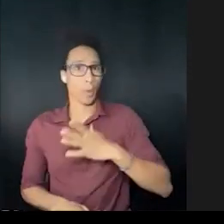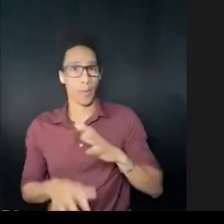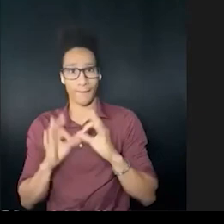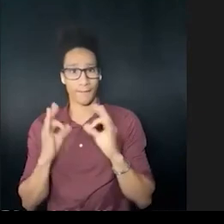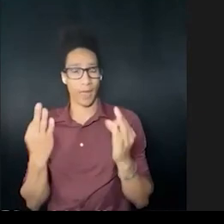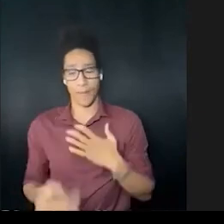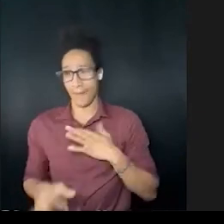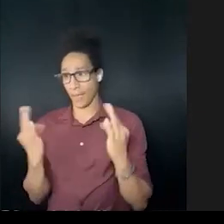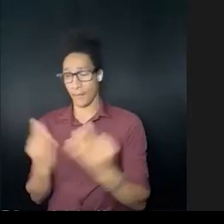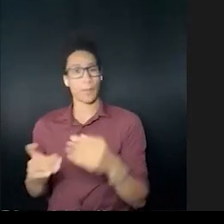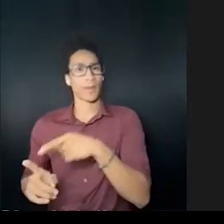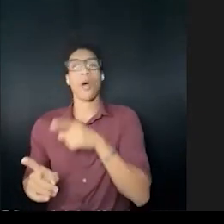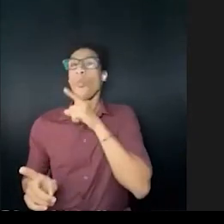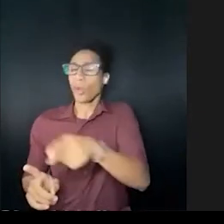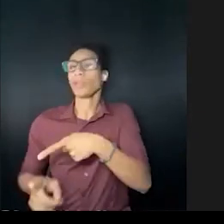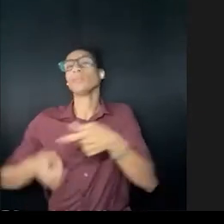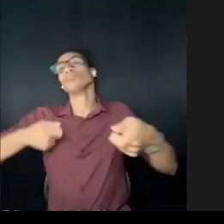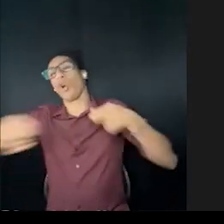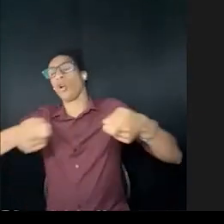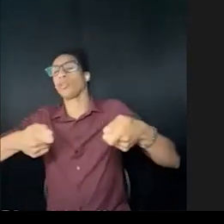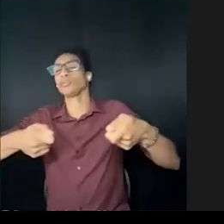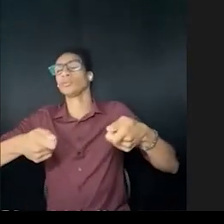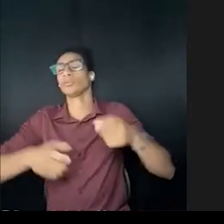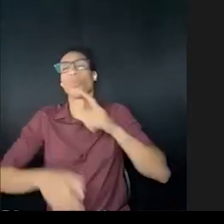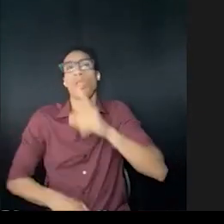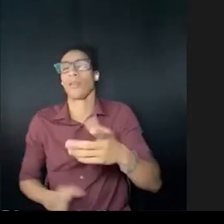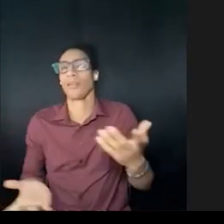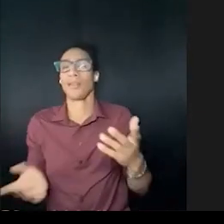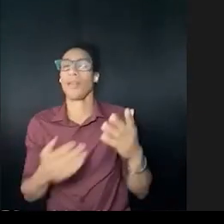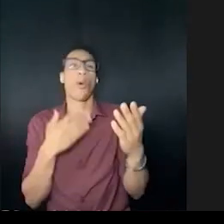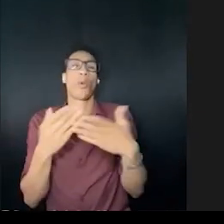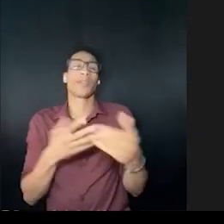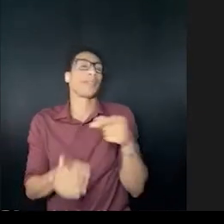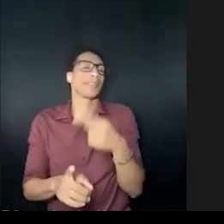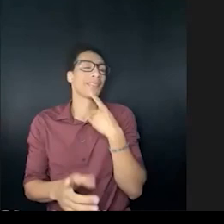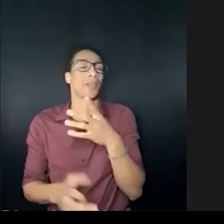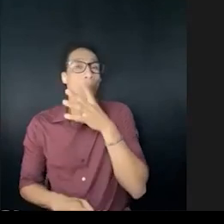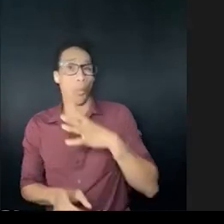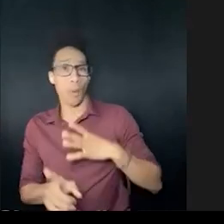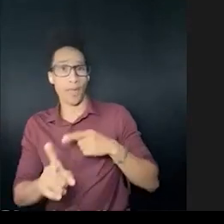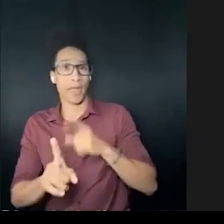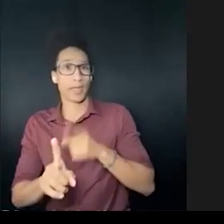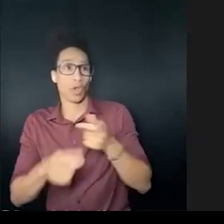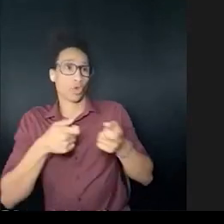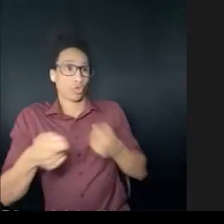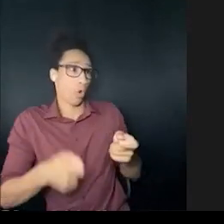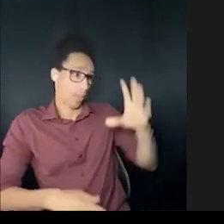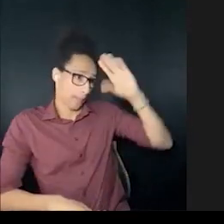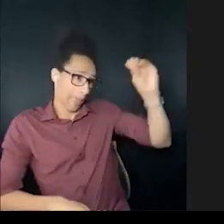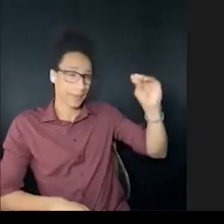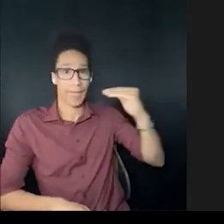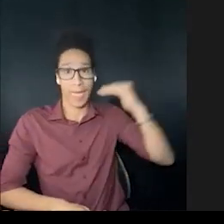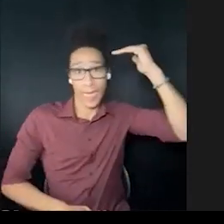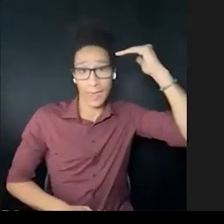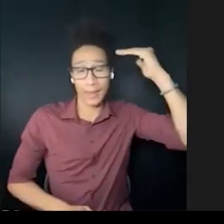have been in charge. You know, what do they say? The woman is the one who controls the man's head. So